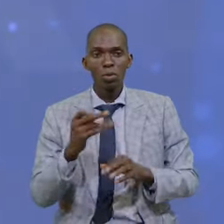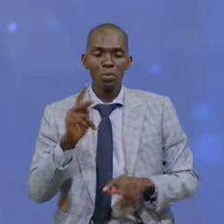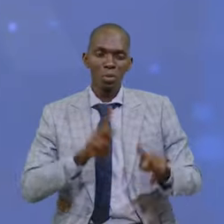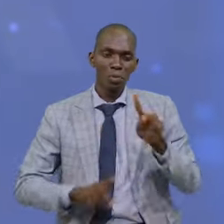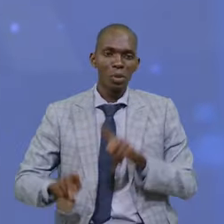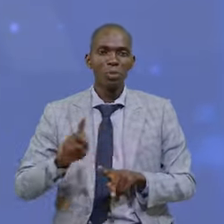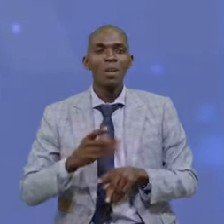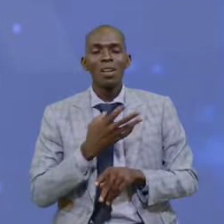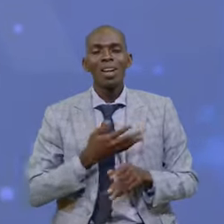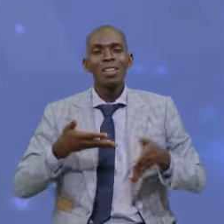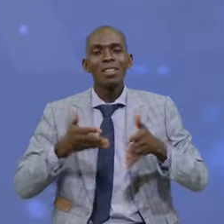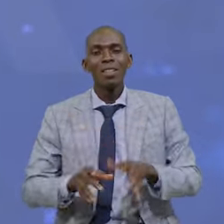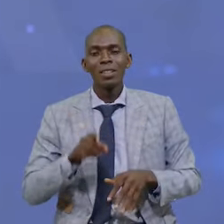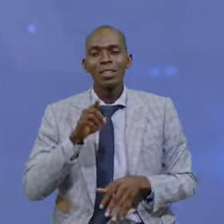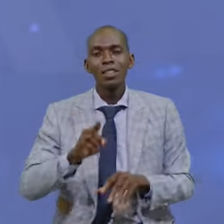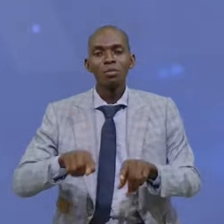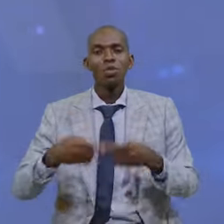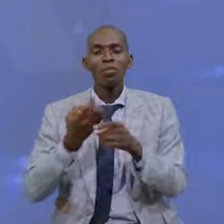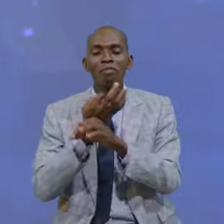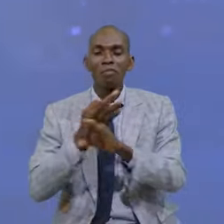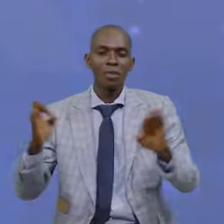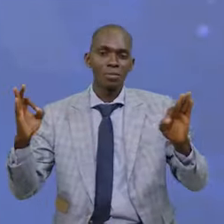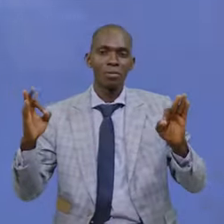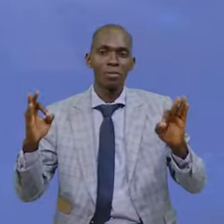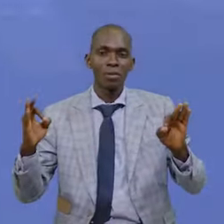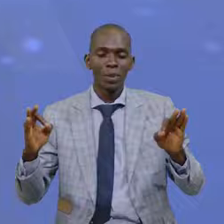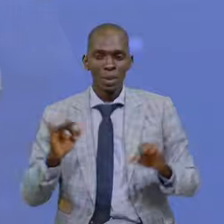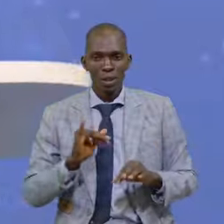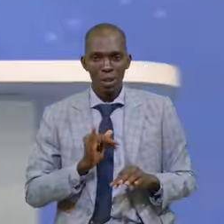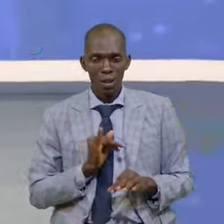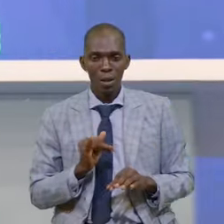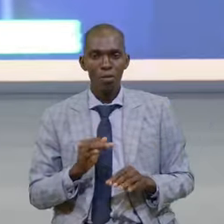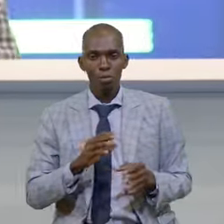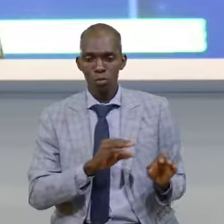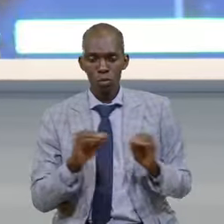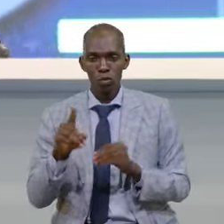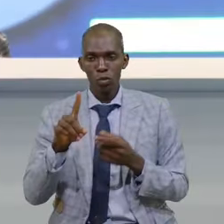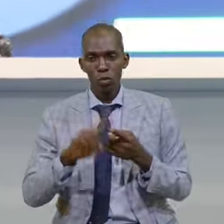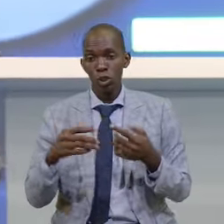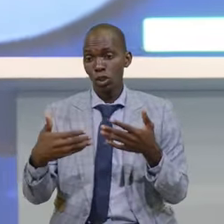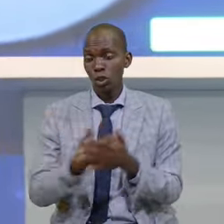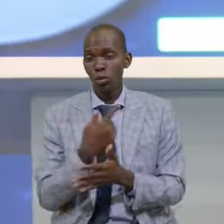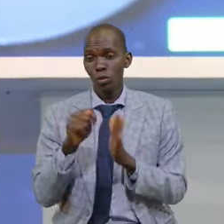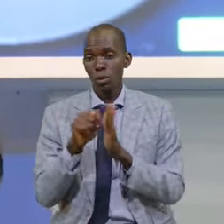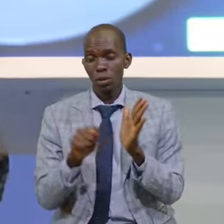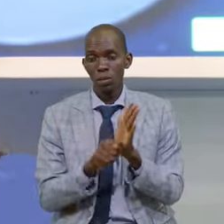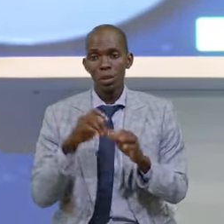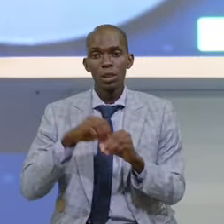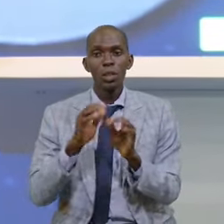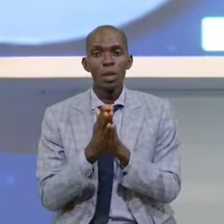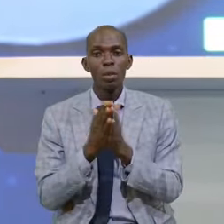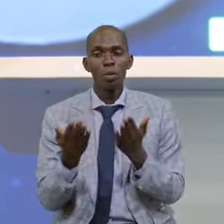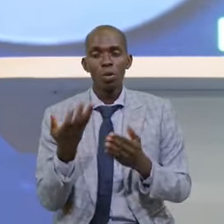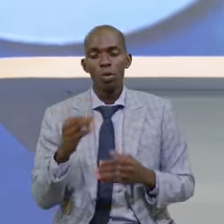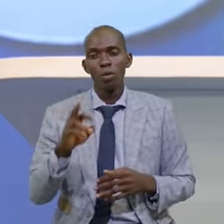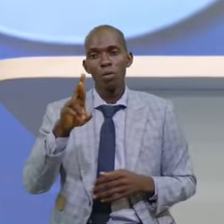and let him go free. I'm turning to the New Testament in the